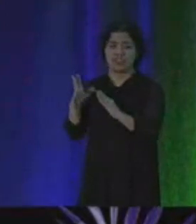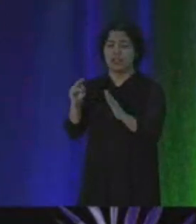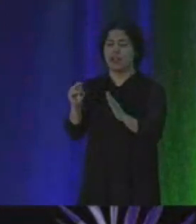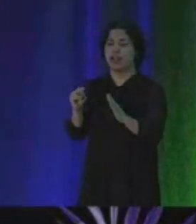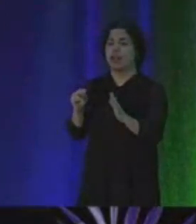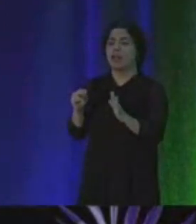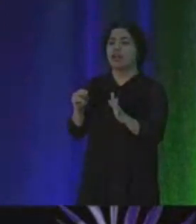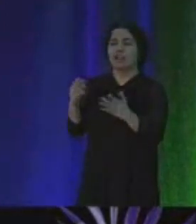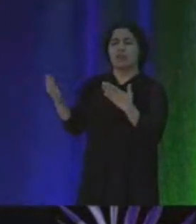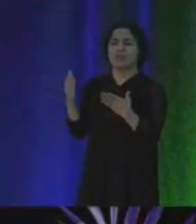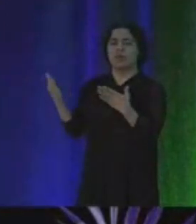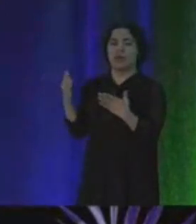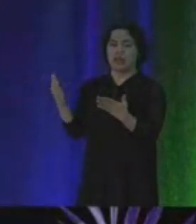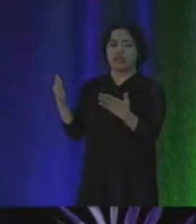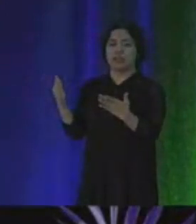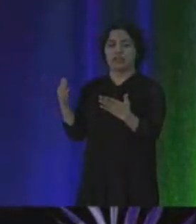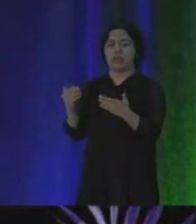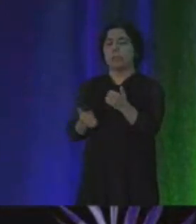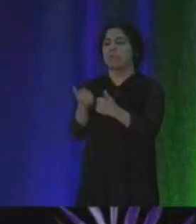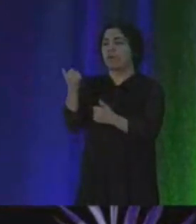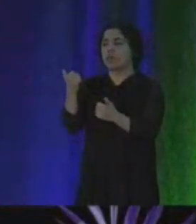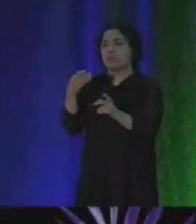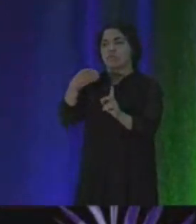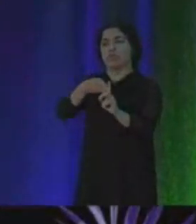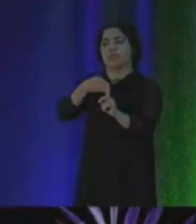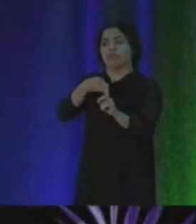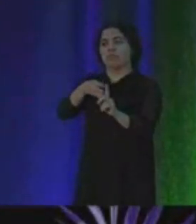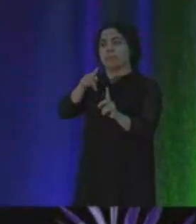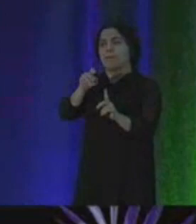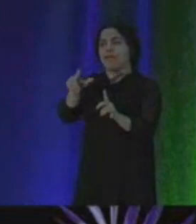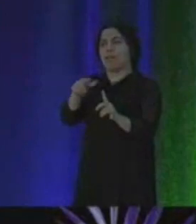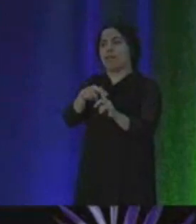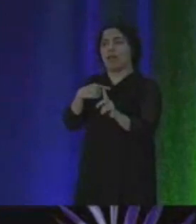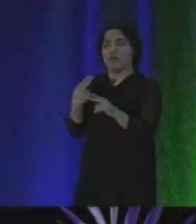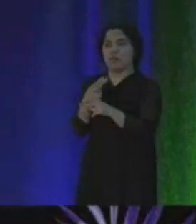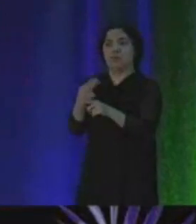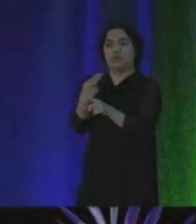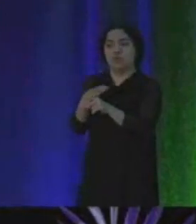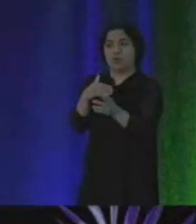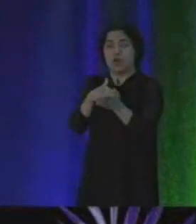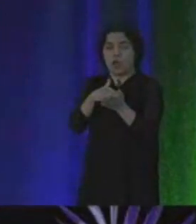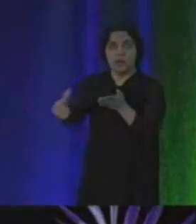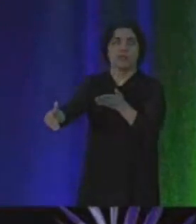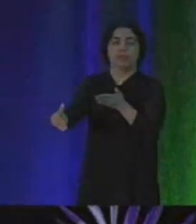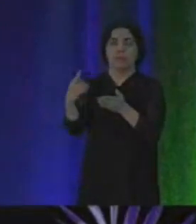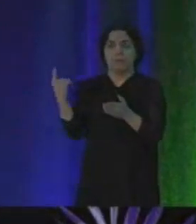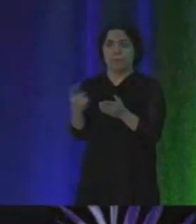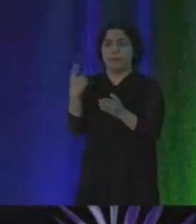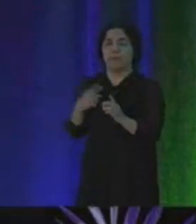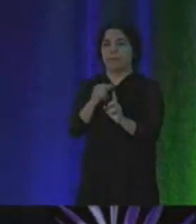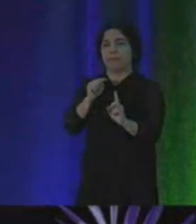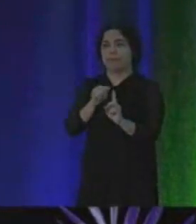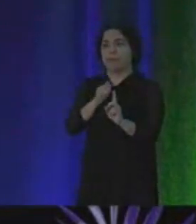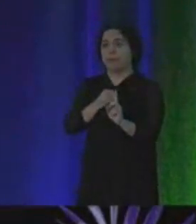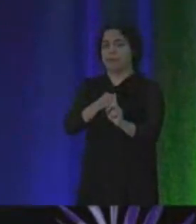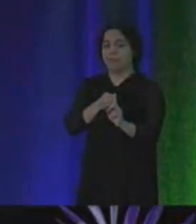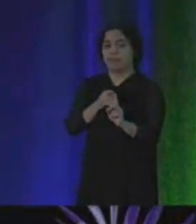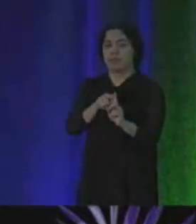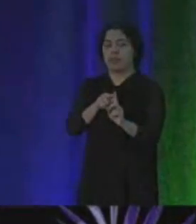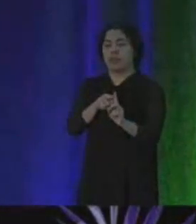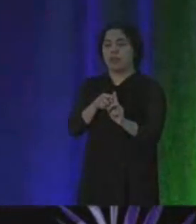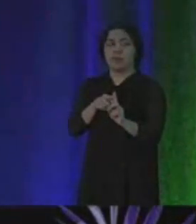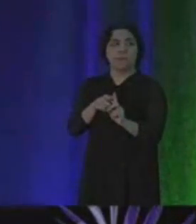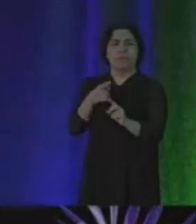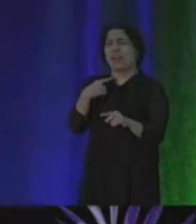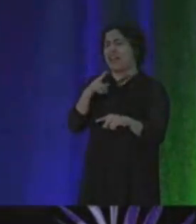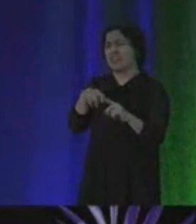it's probably my most used panel. I use this all the time. If you're doing something, I'm sorry, I